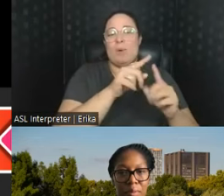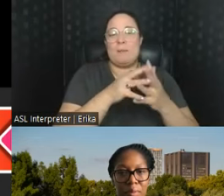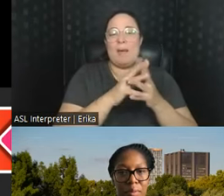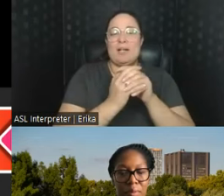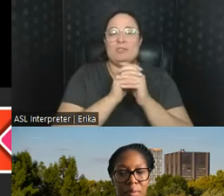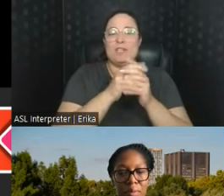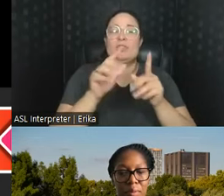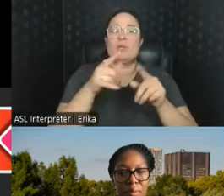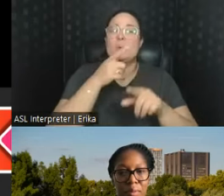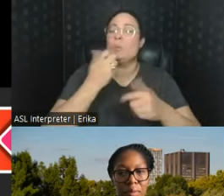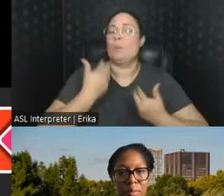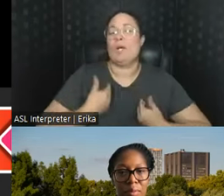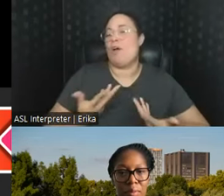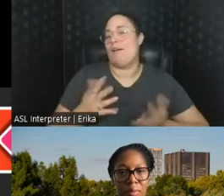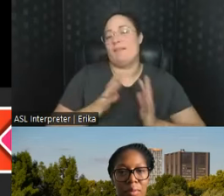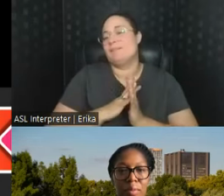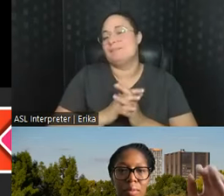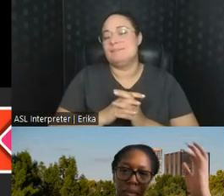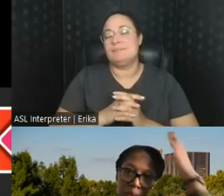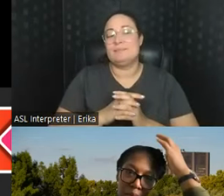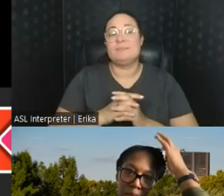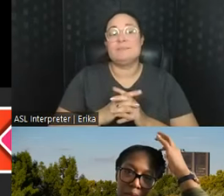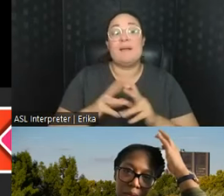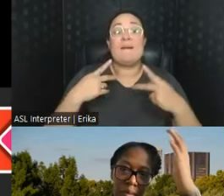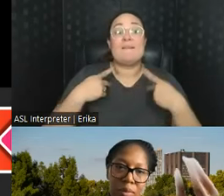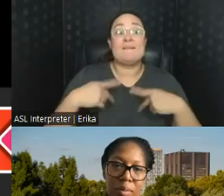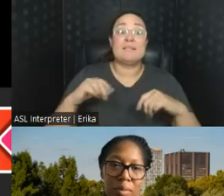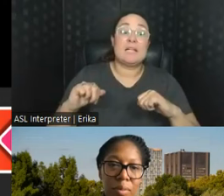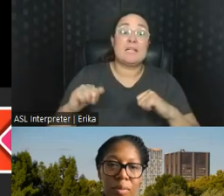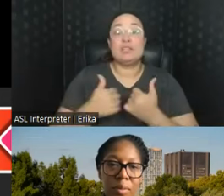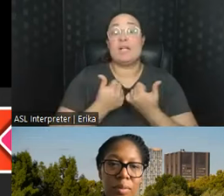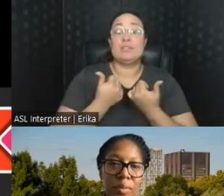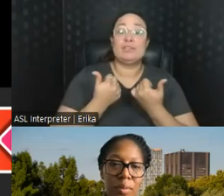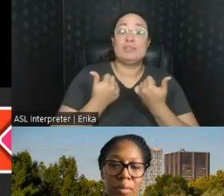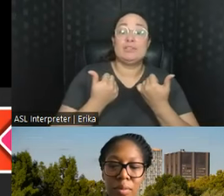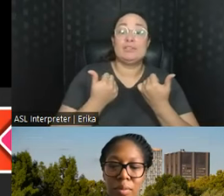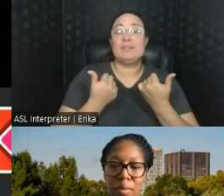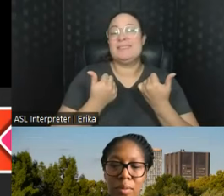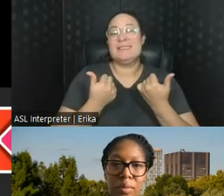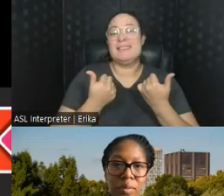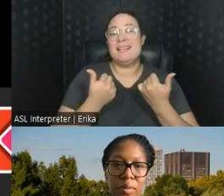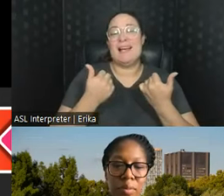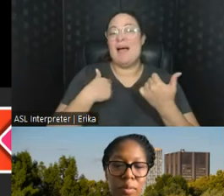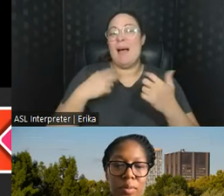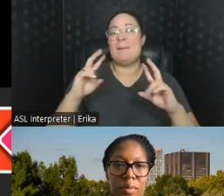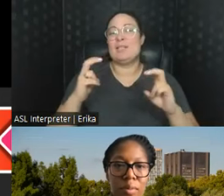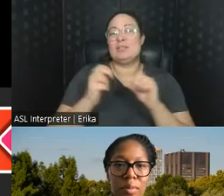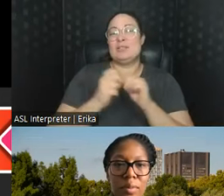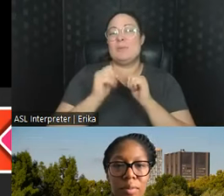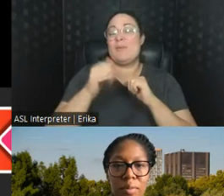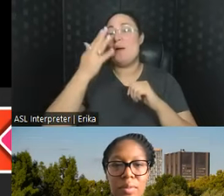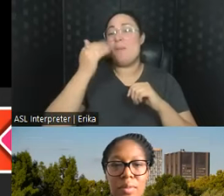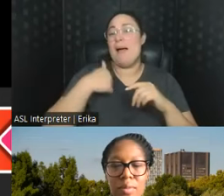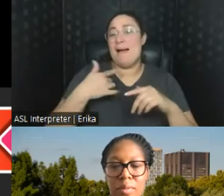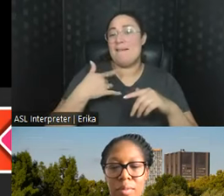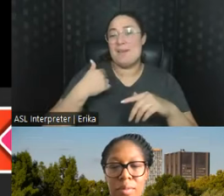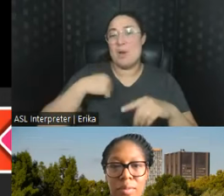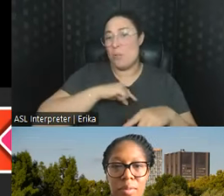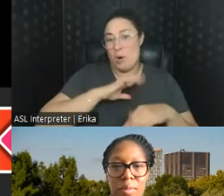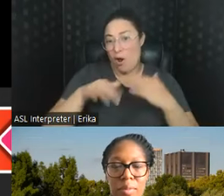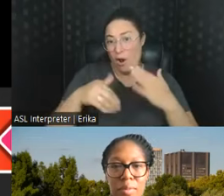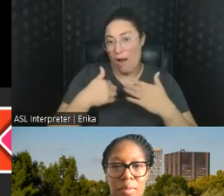aspect of who we are, right? Physically challenged. Yeah, I take issue with that one only because I feel like we all are, right?